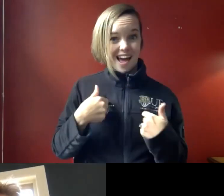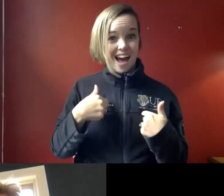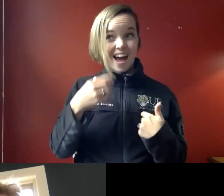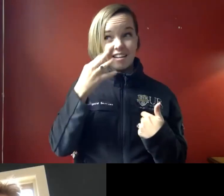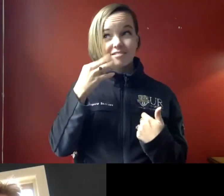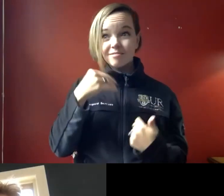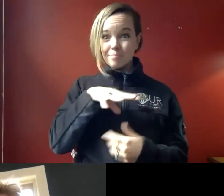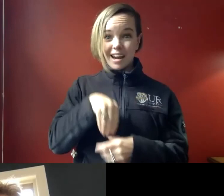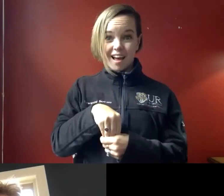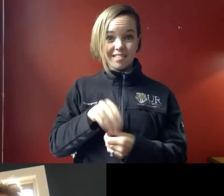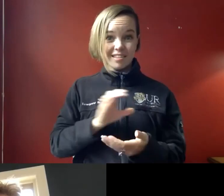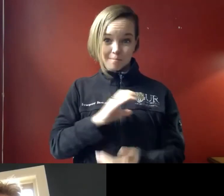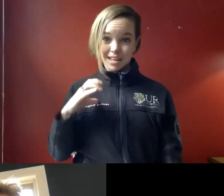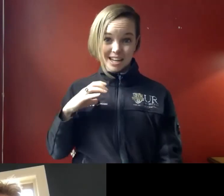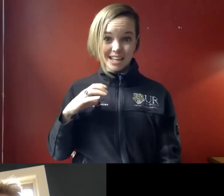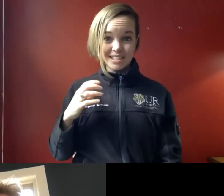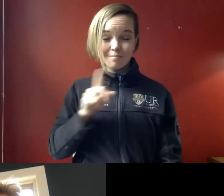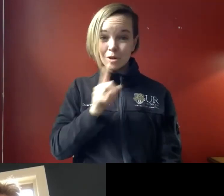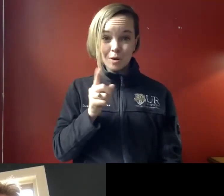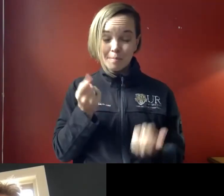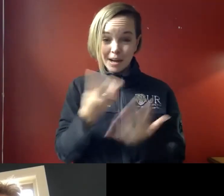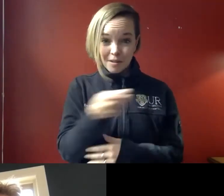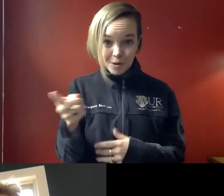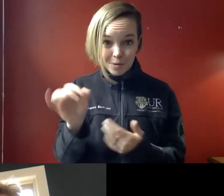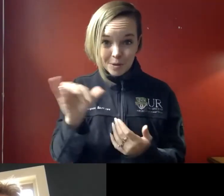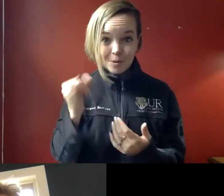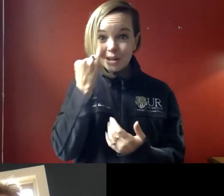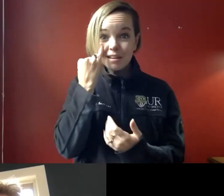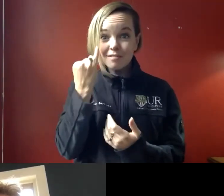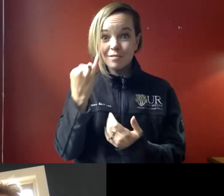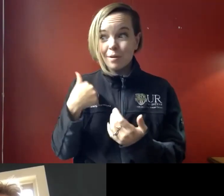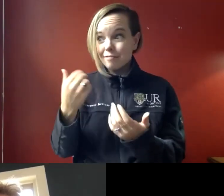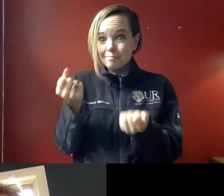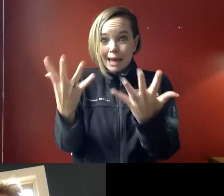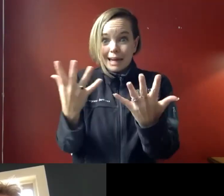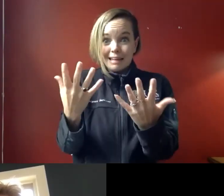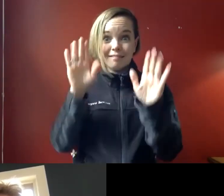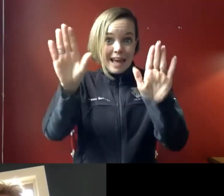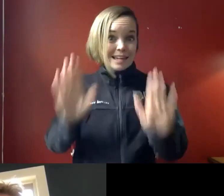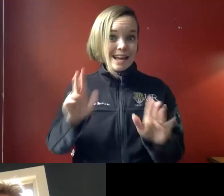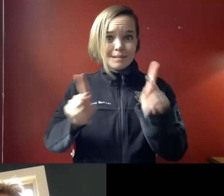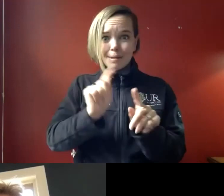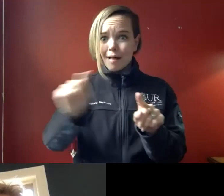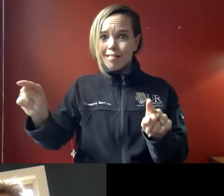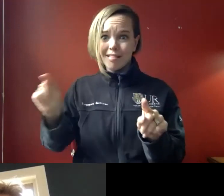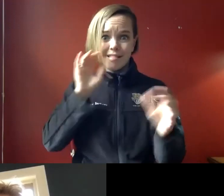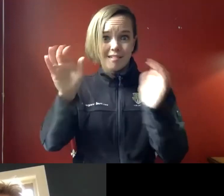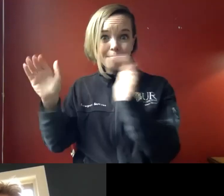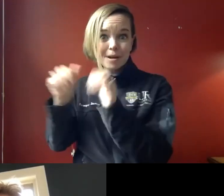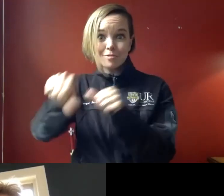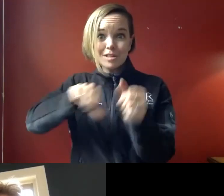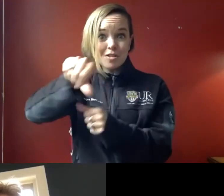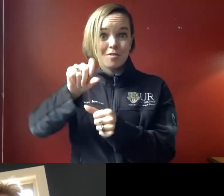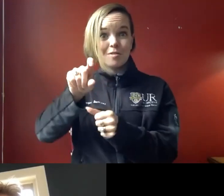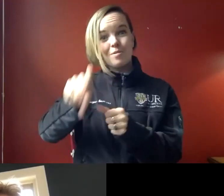committees. I'm sure a lot of people have, and you have, you know, one fantastic person compared to another fantastic person compared to another fantastic person, and you have